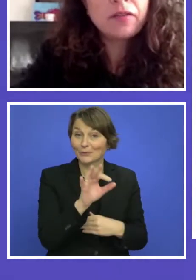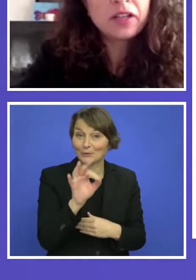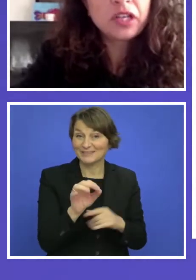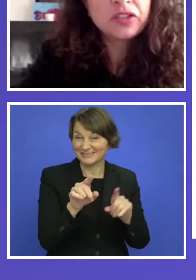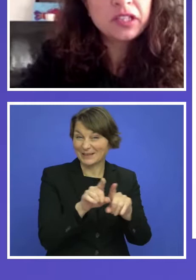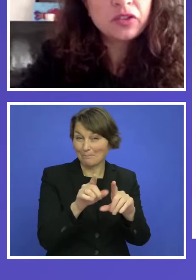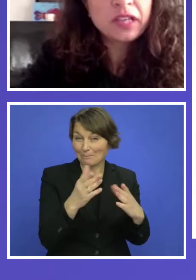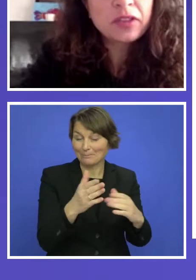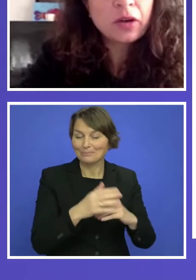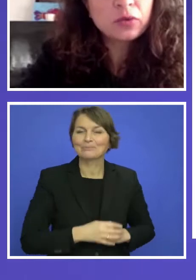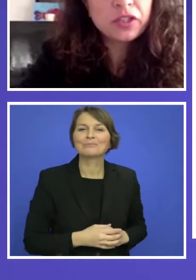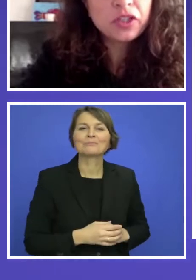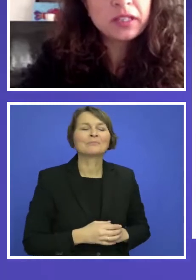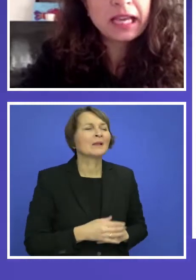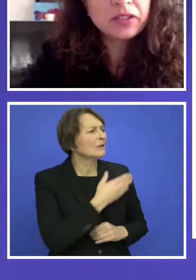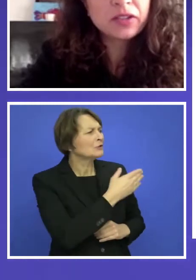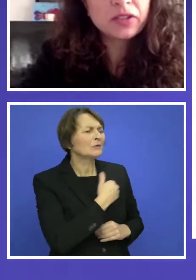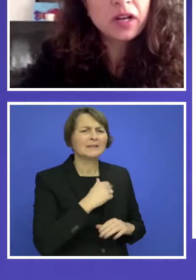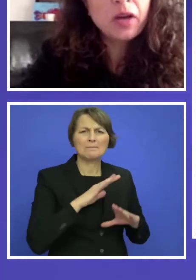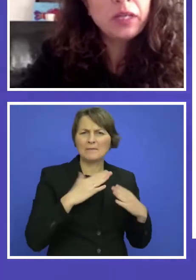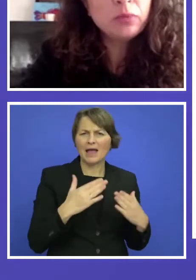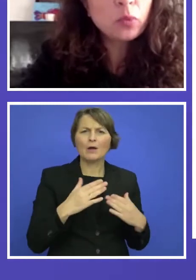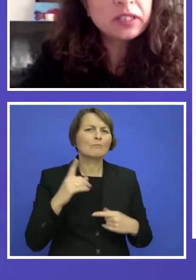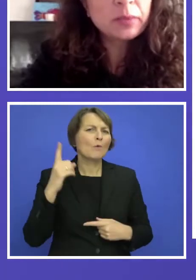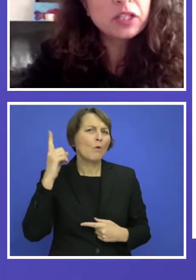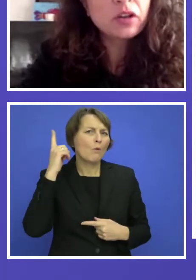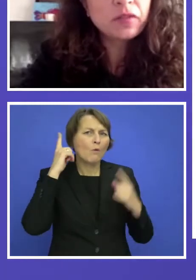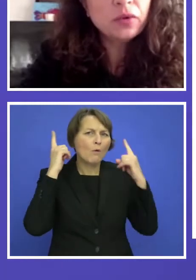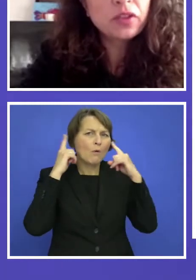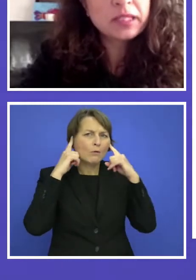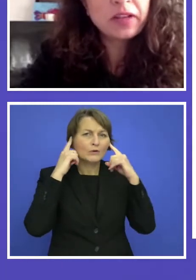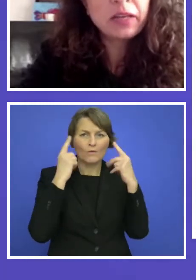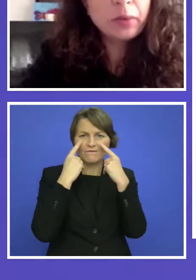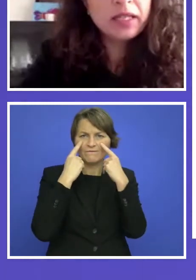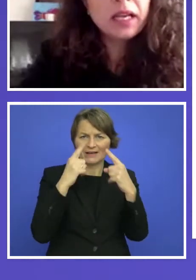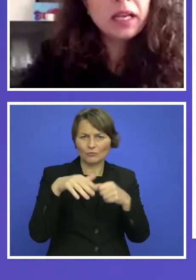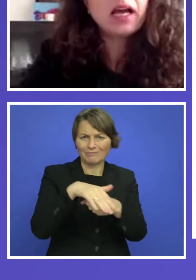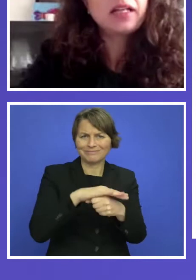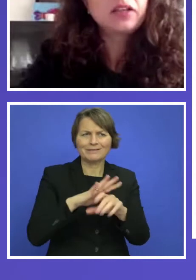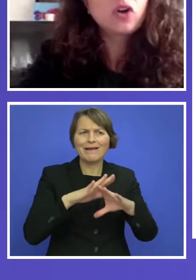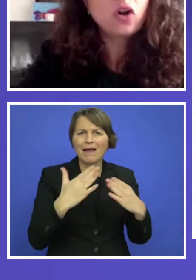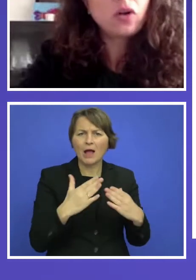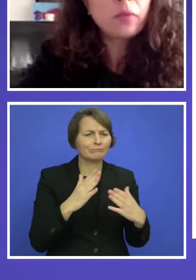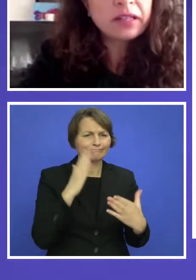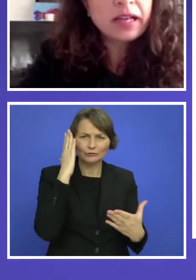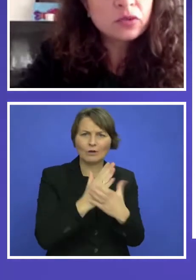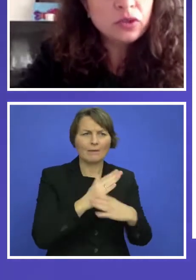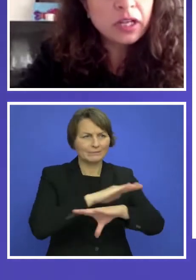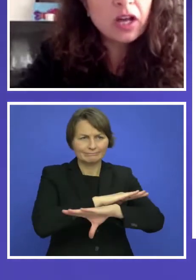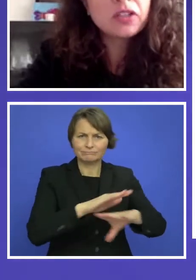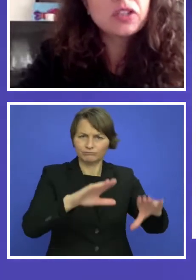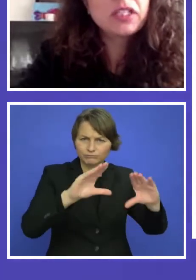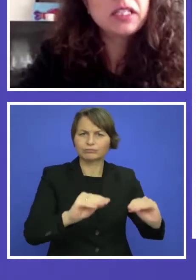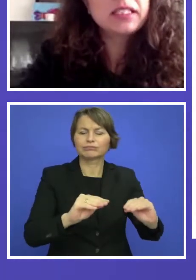of gender stereotypes in the audiovisual sector, we need more participation of youth and specifically women, and the call for better access to